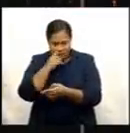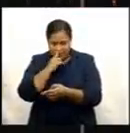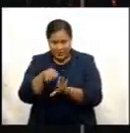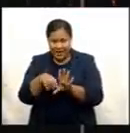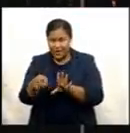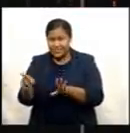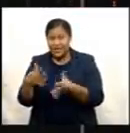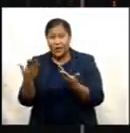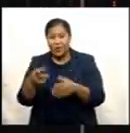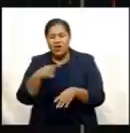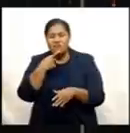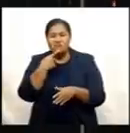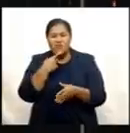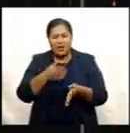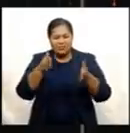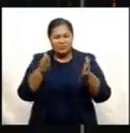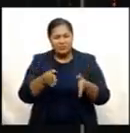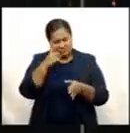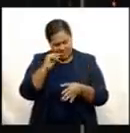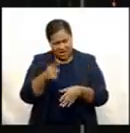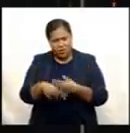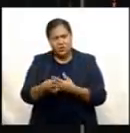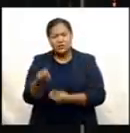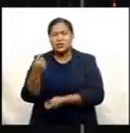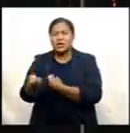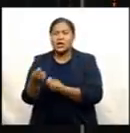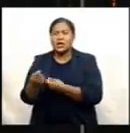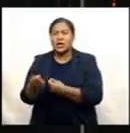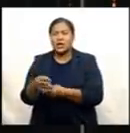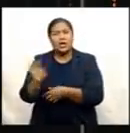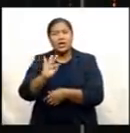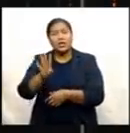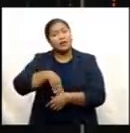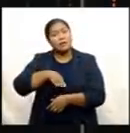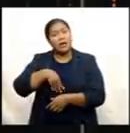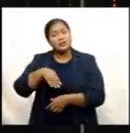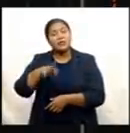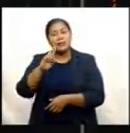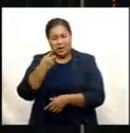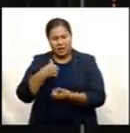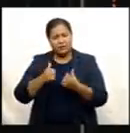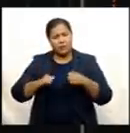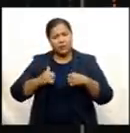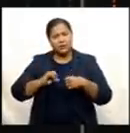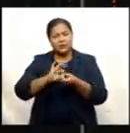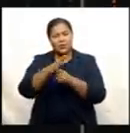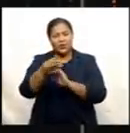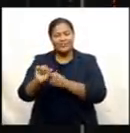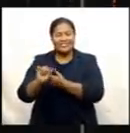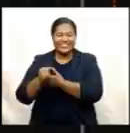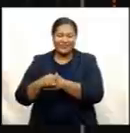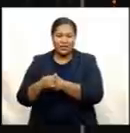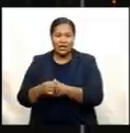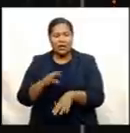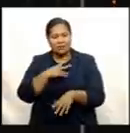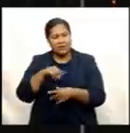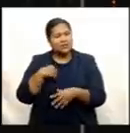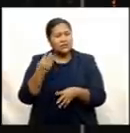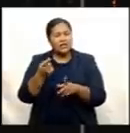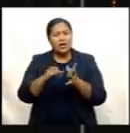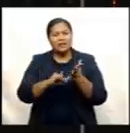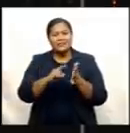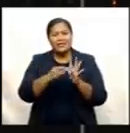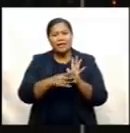outside red zones can continue fishing without a pass but need to practice COVID-safe measures. Minister Semi Koroilavisau says there